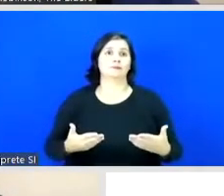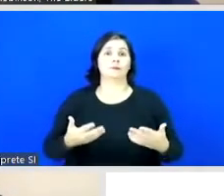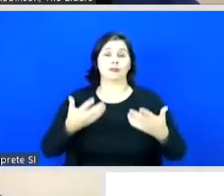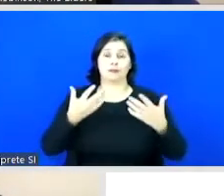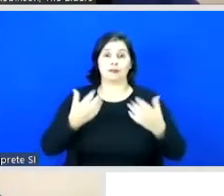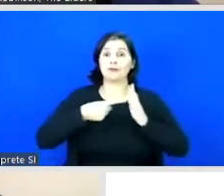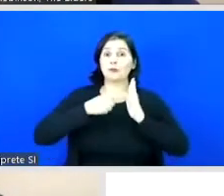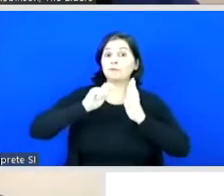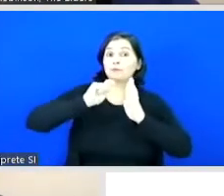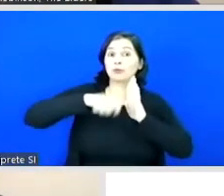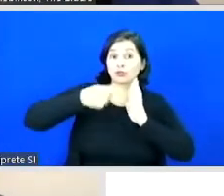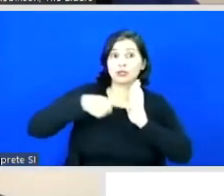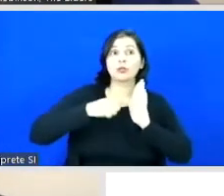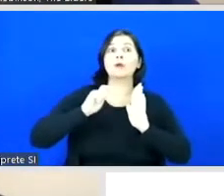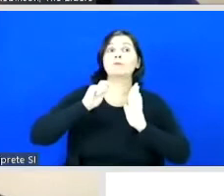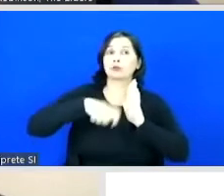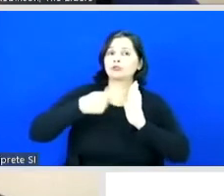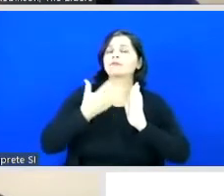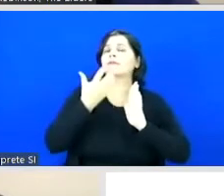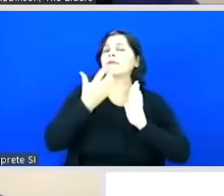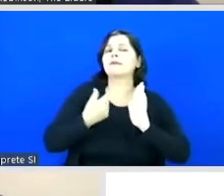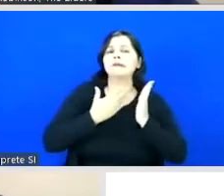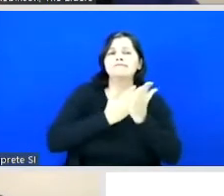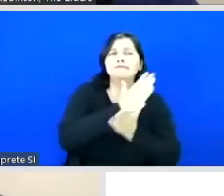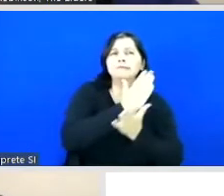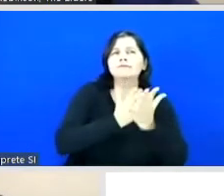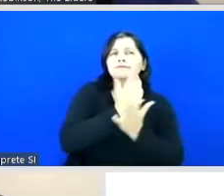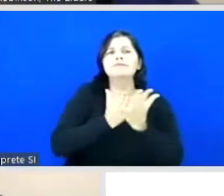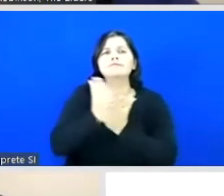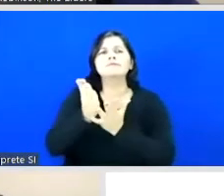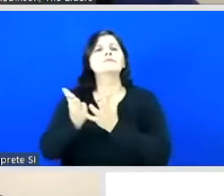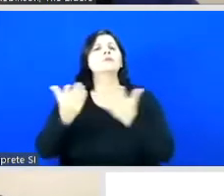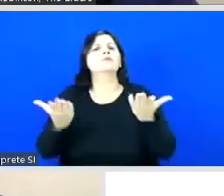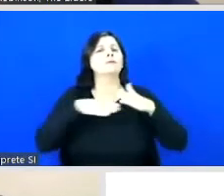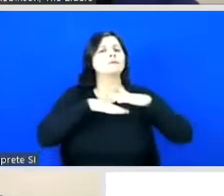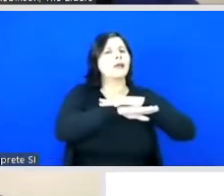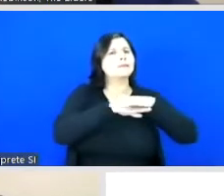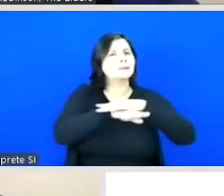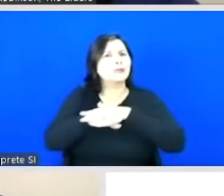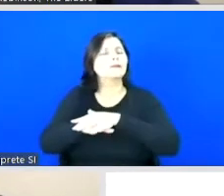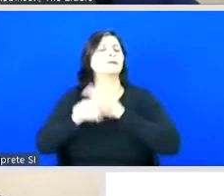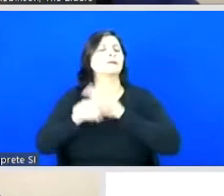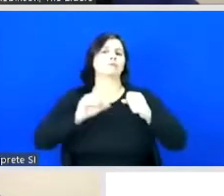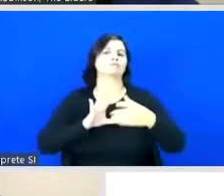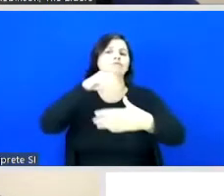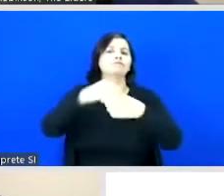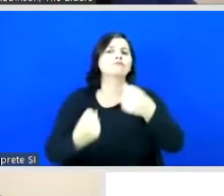to develop their businesses in that area. I hope that answers your question.